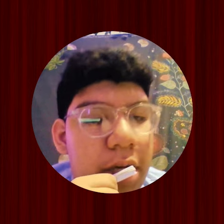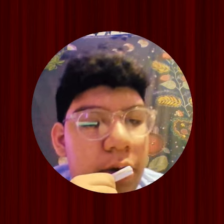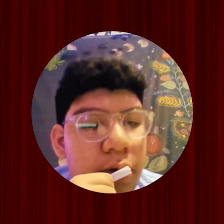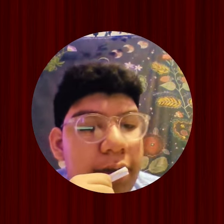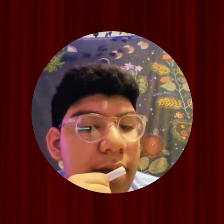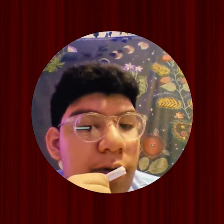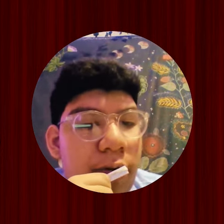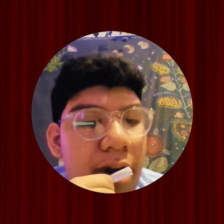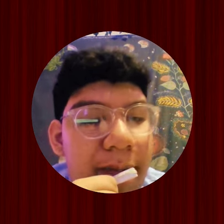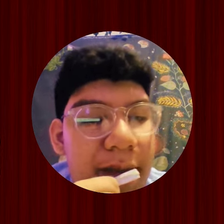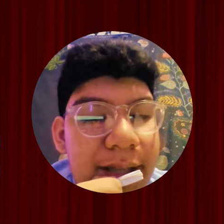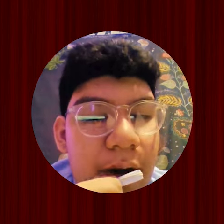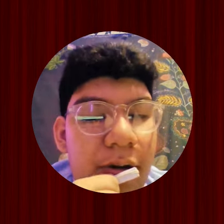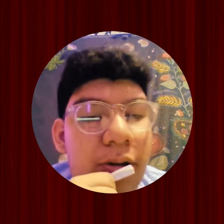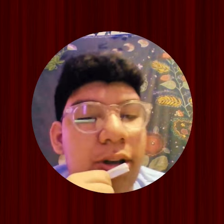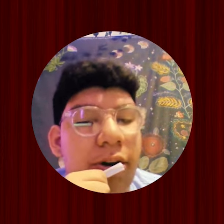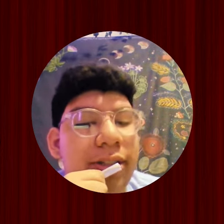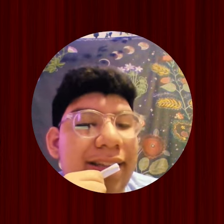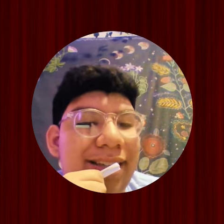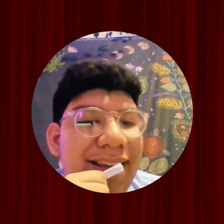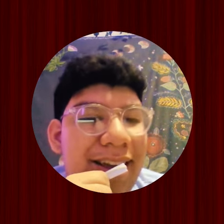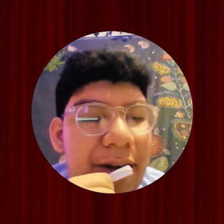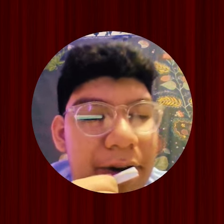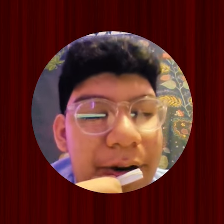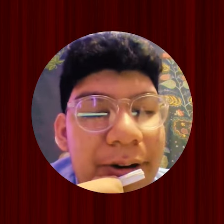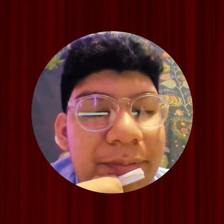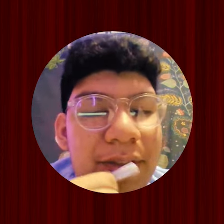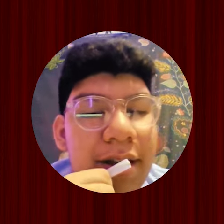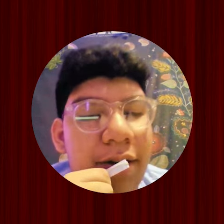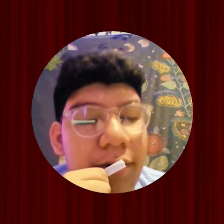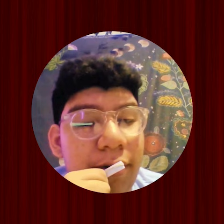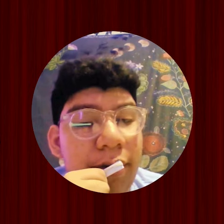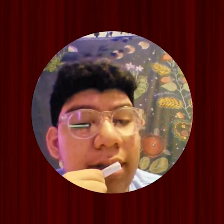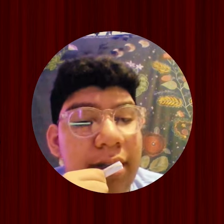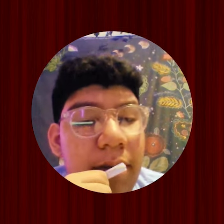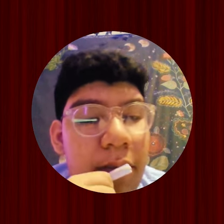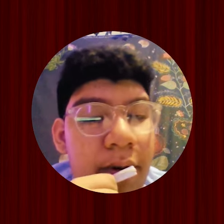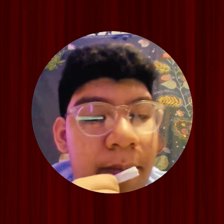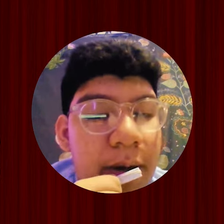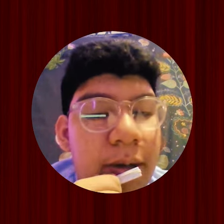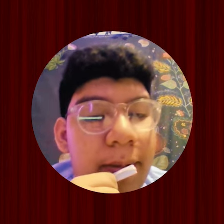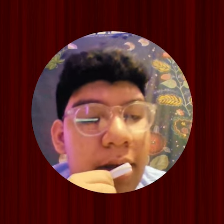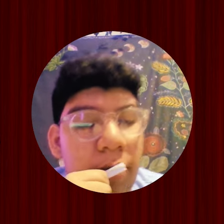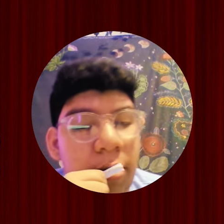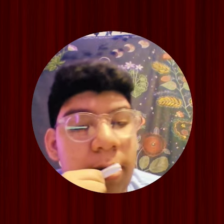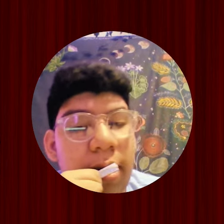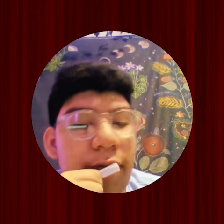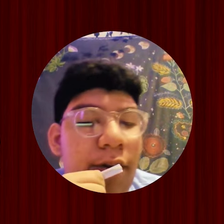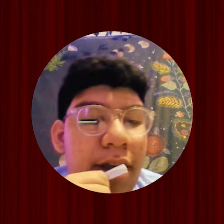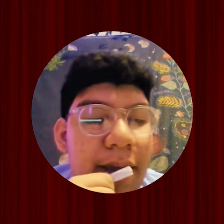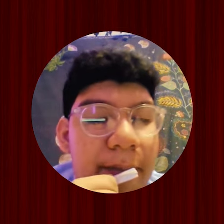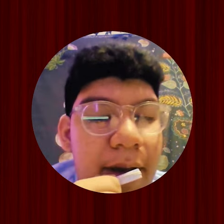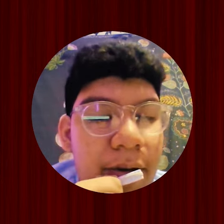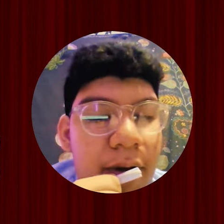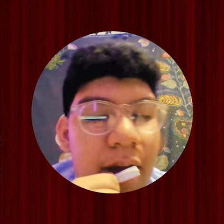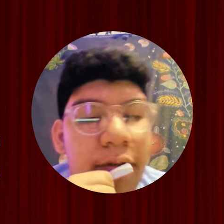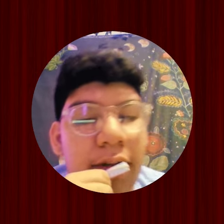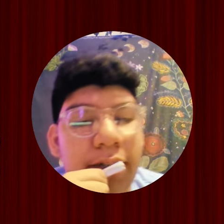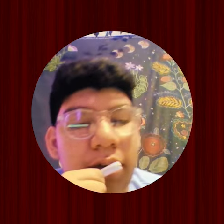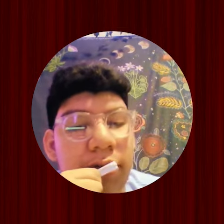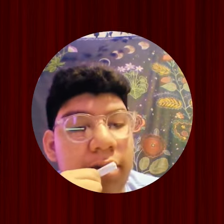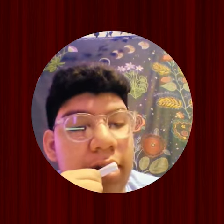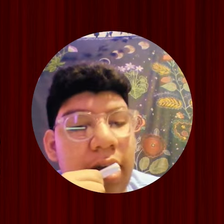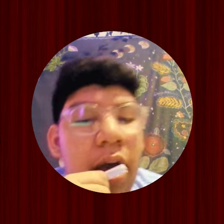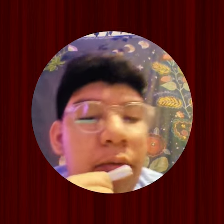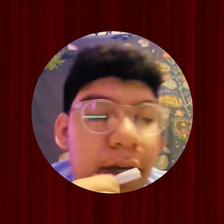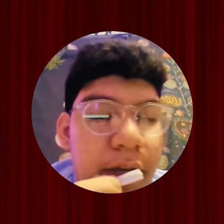awards, including several Grammys, across her six-decade career. Cruz is an important part of the Black community for her impact on